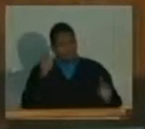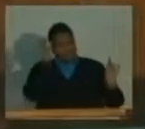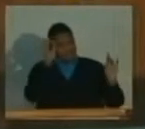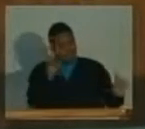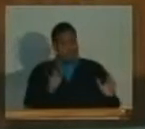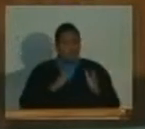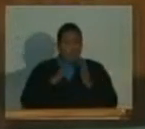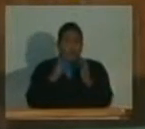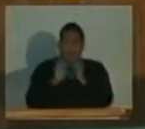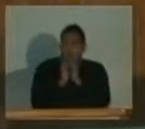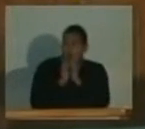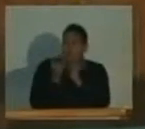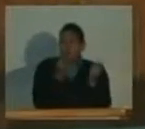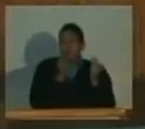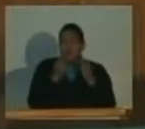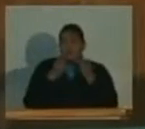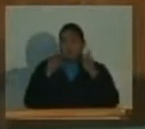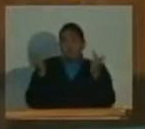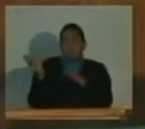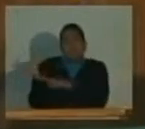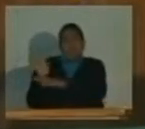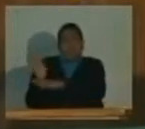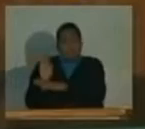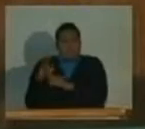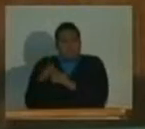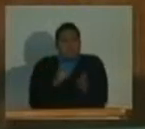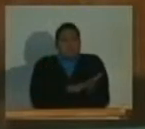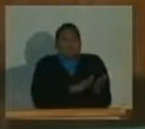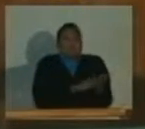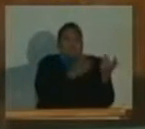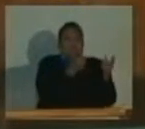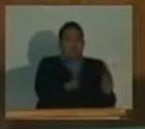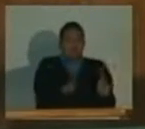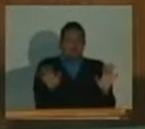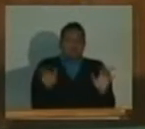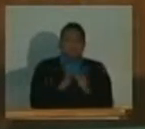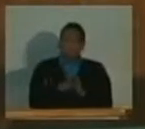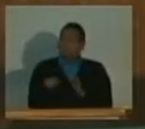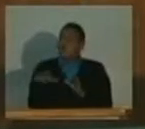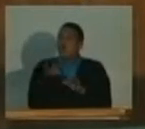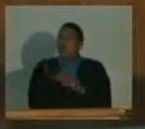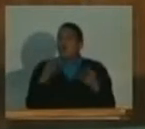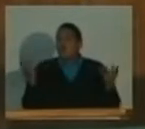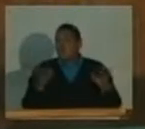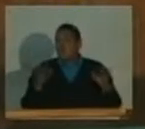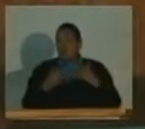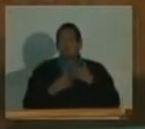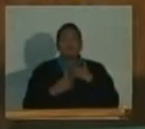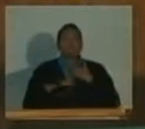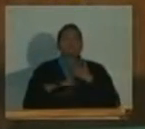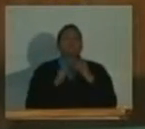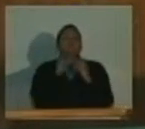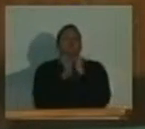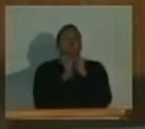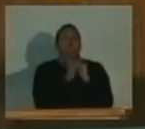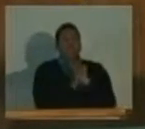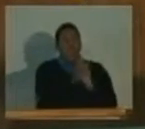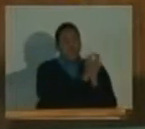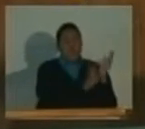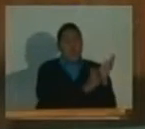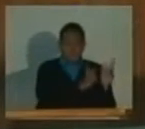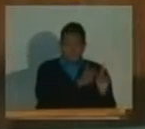of conducting public business in the House. This includes passing